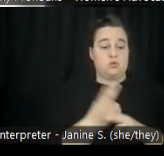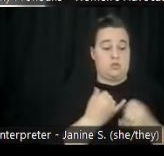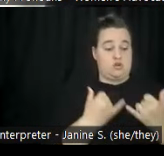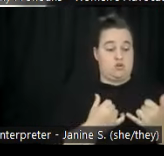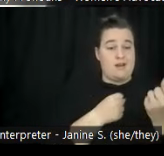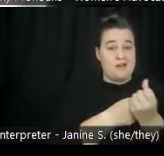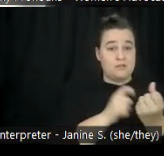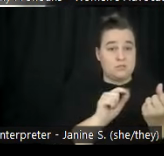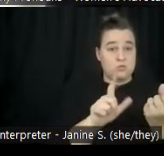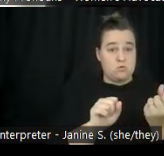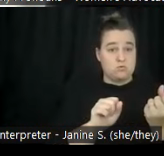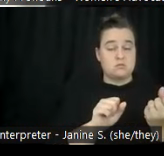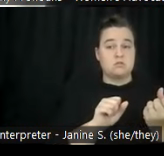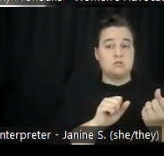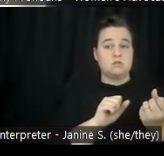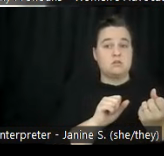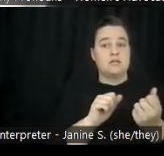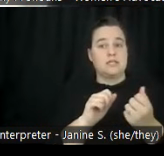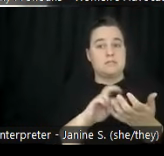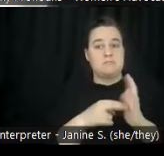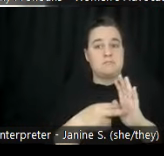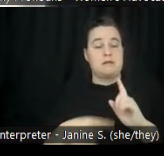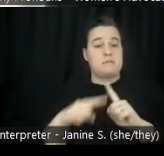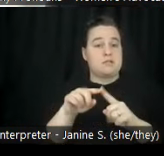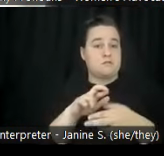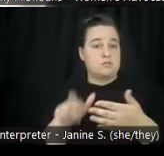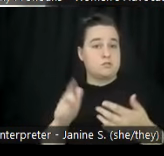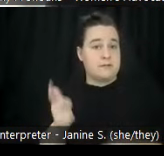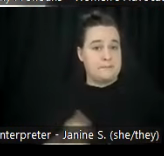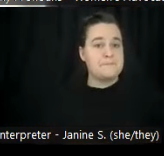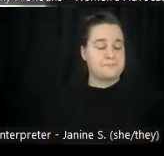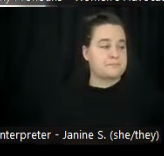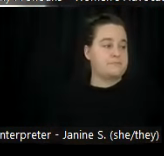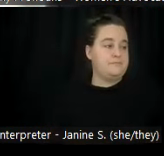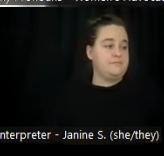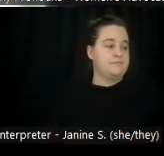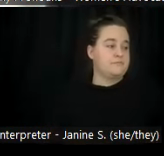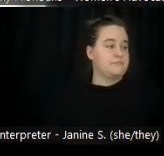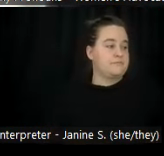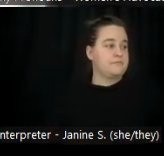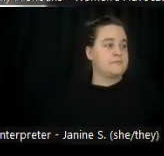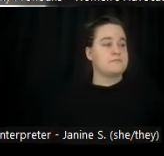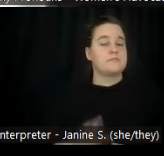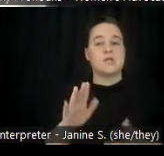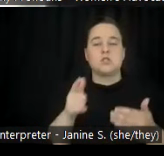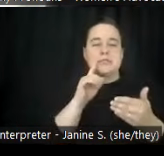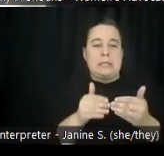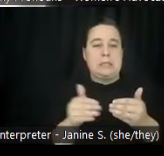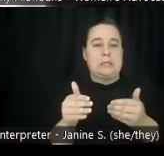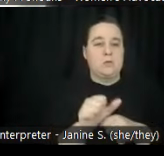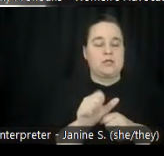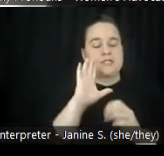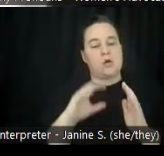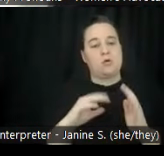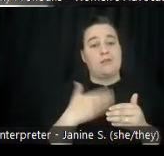advocacy tools can yield these positive outcomes. And so we're getting a little ahead because I know our next section is going to be